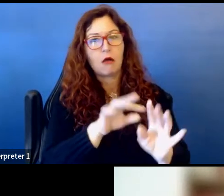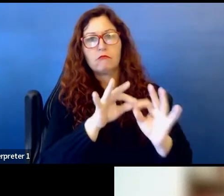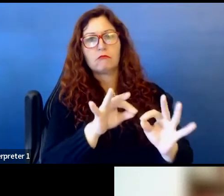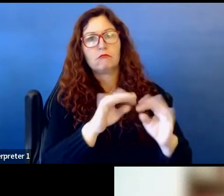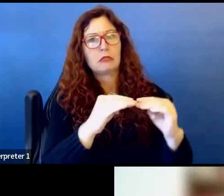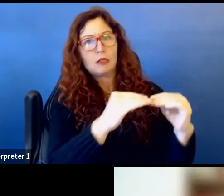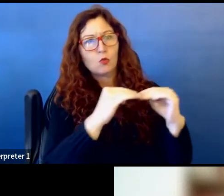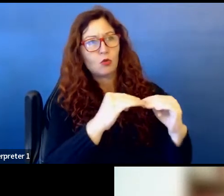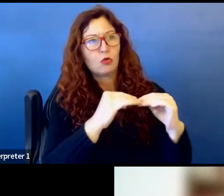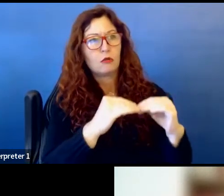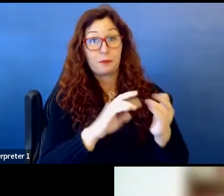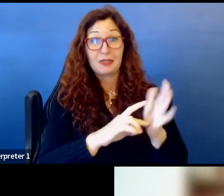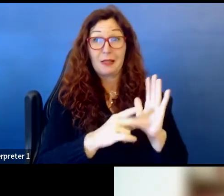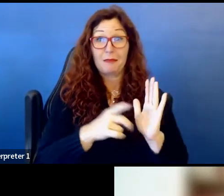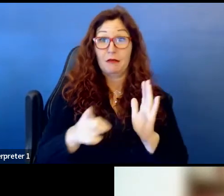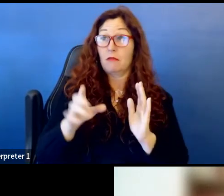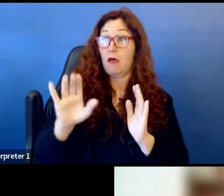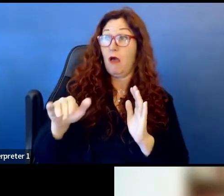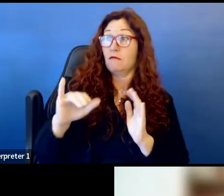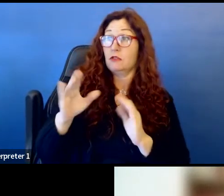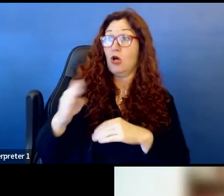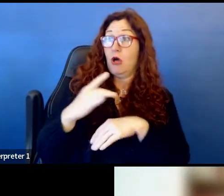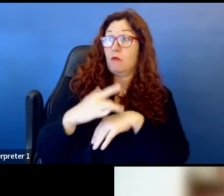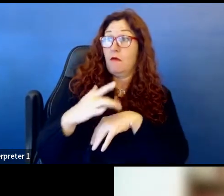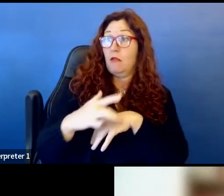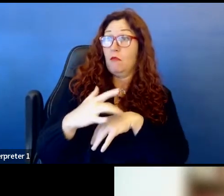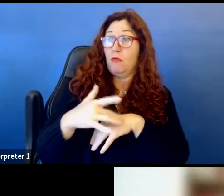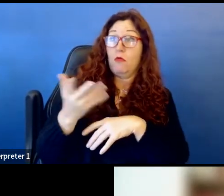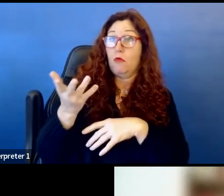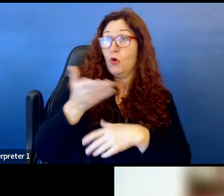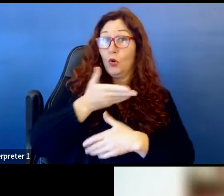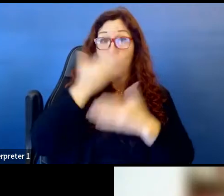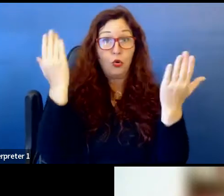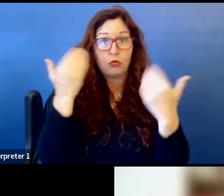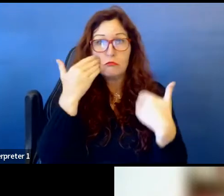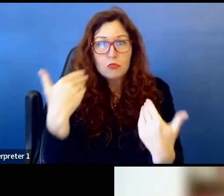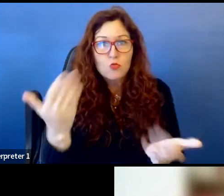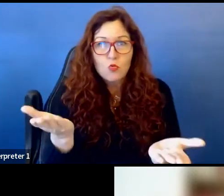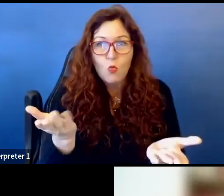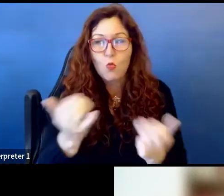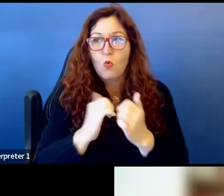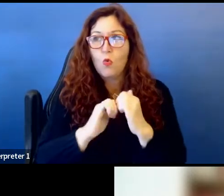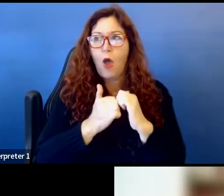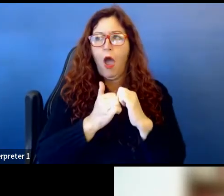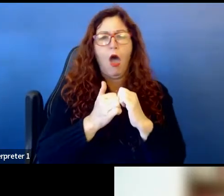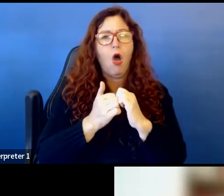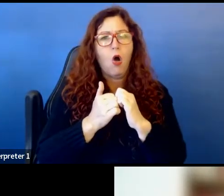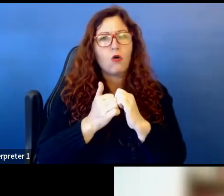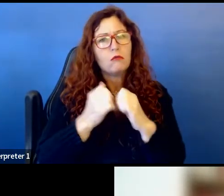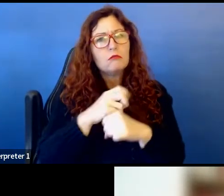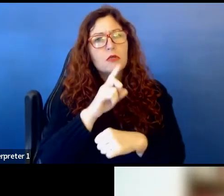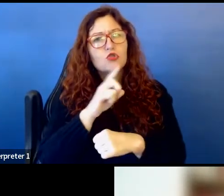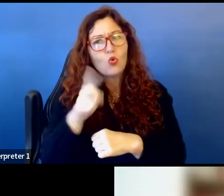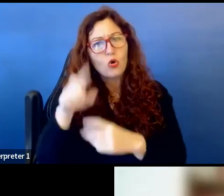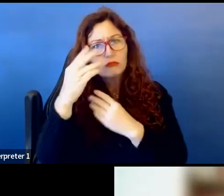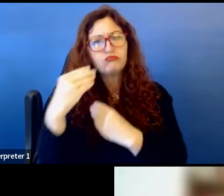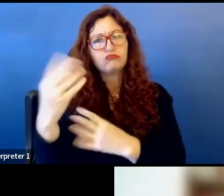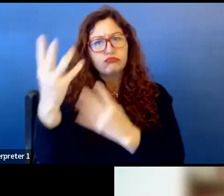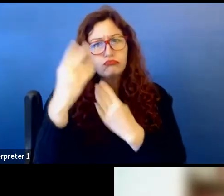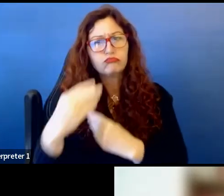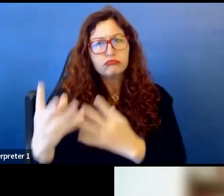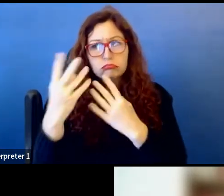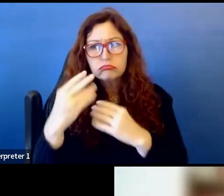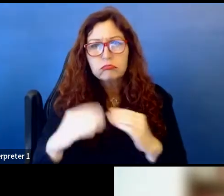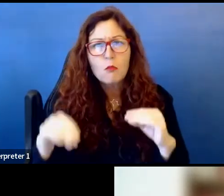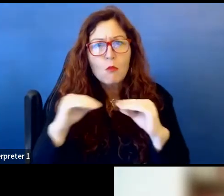trades are not haphazard and getting more women involved in the construction industry or getting involved in trades as